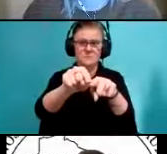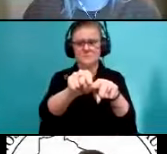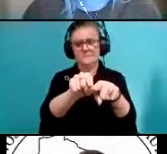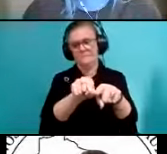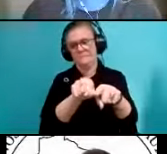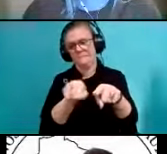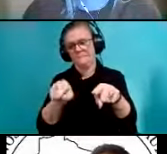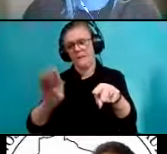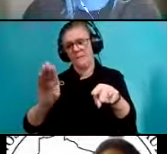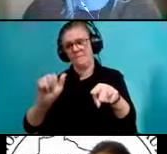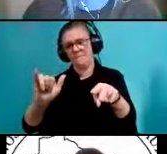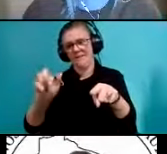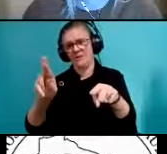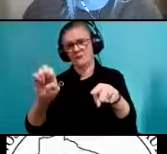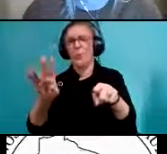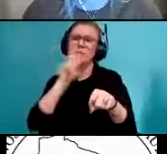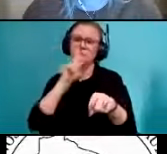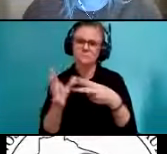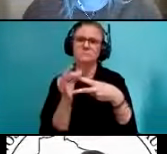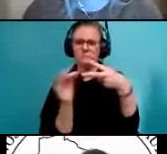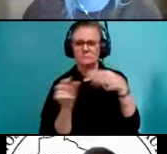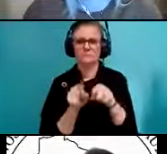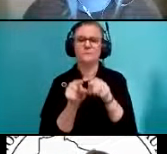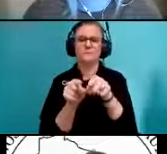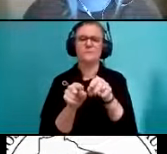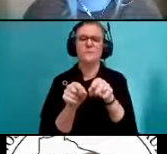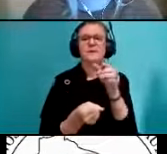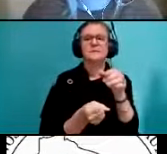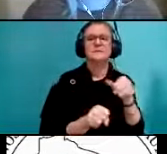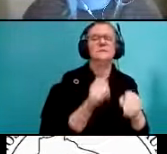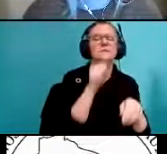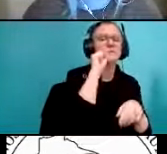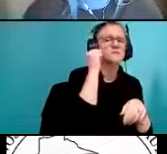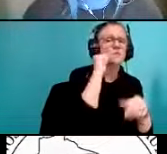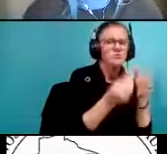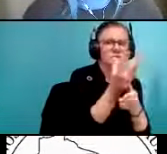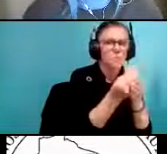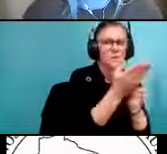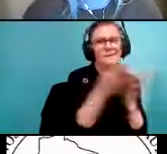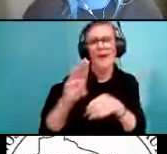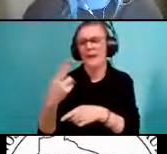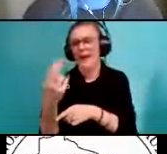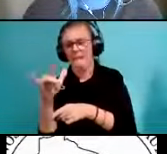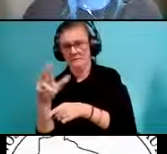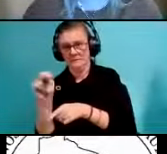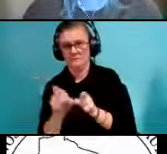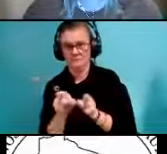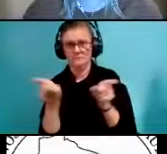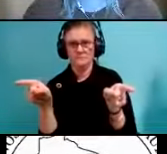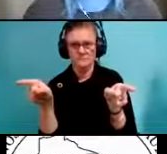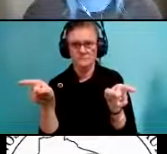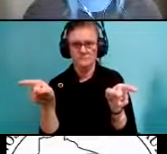Shore on, yeah, we have two options going to Bay Shore, one on Silver Spring, one on Hampton. And then the options run